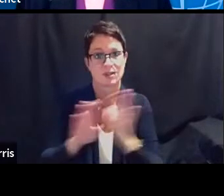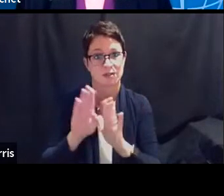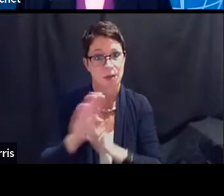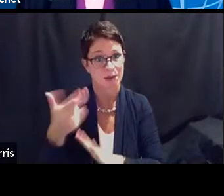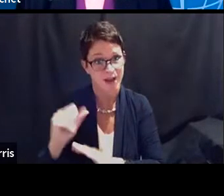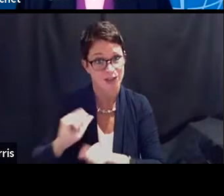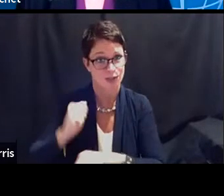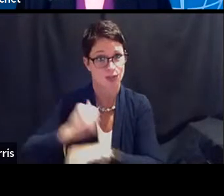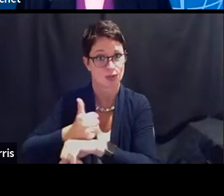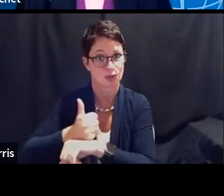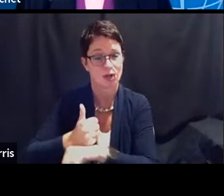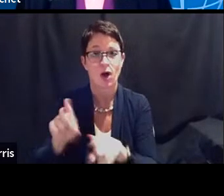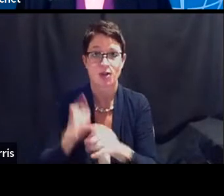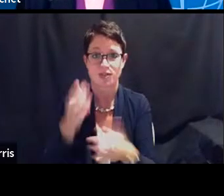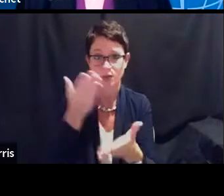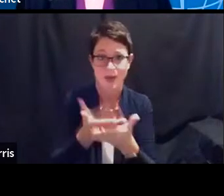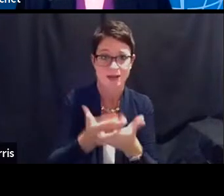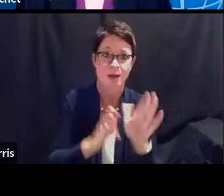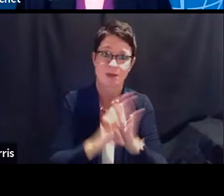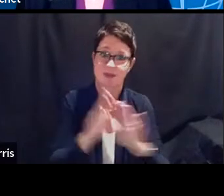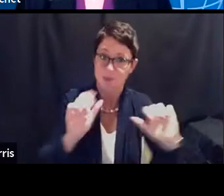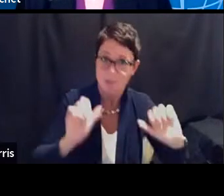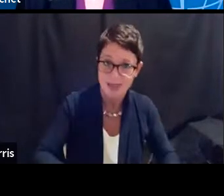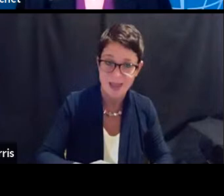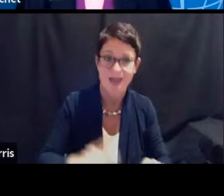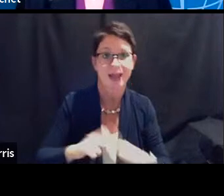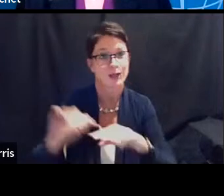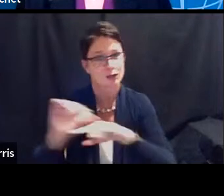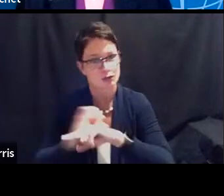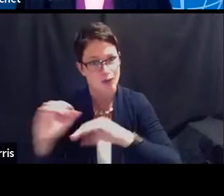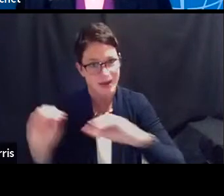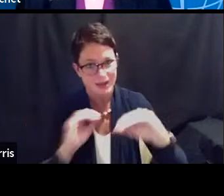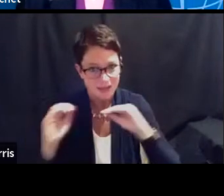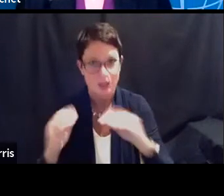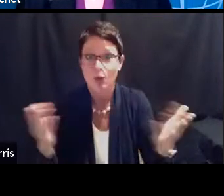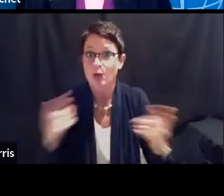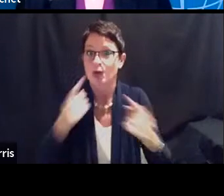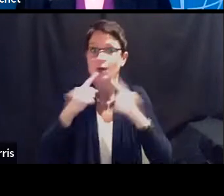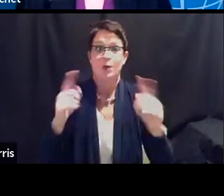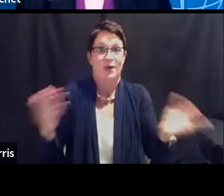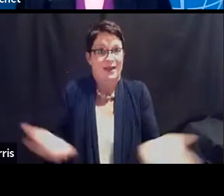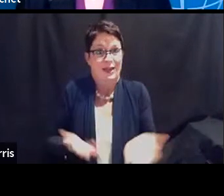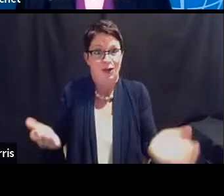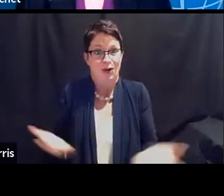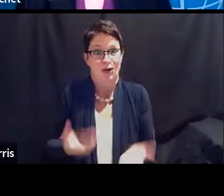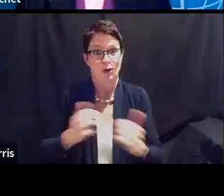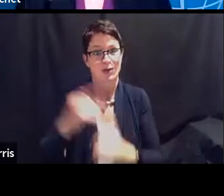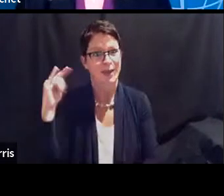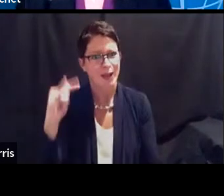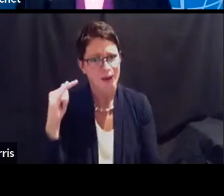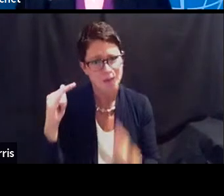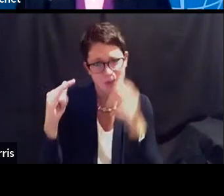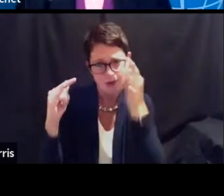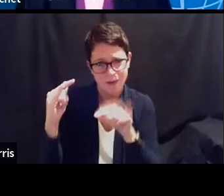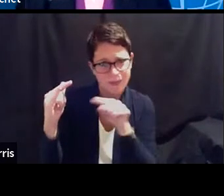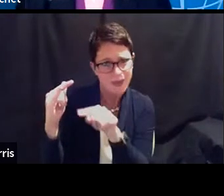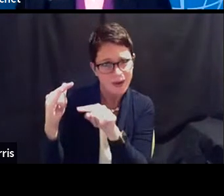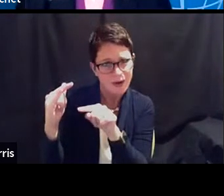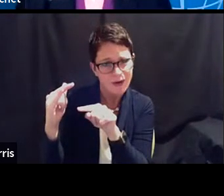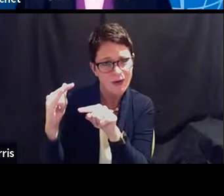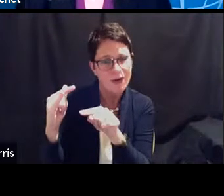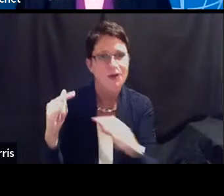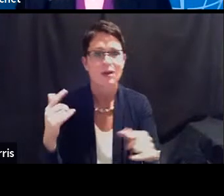we can also do economic development, and we can also do training. We're right here with the airport. If we can train